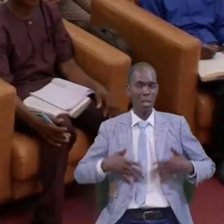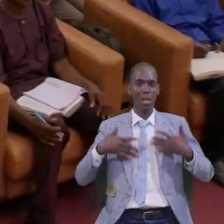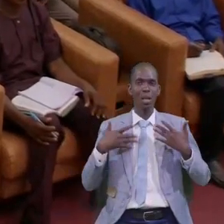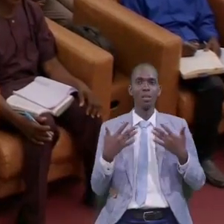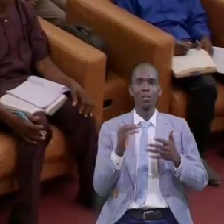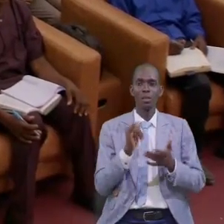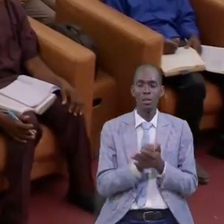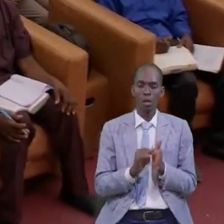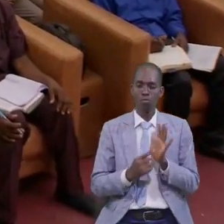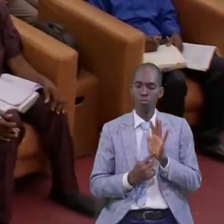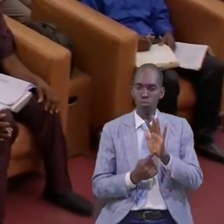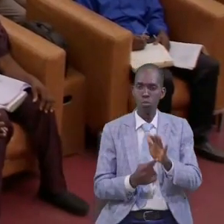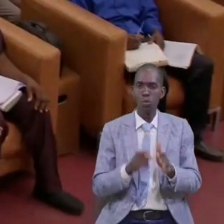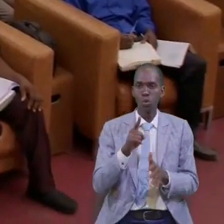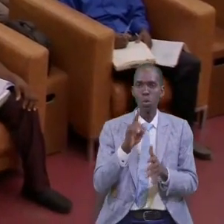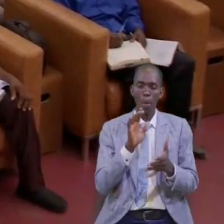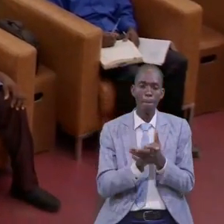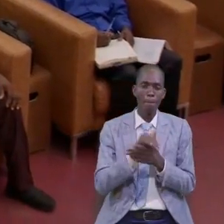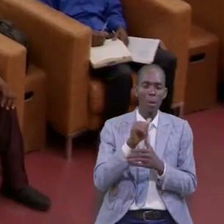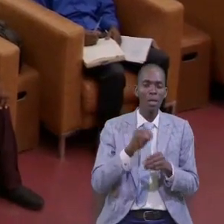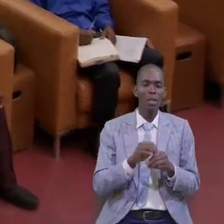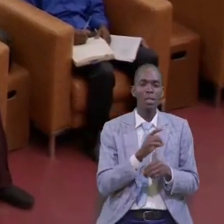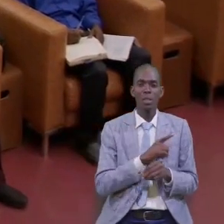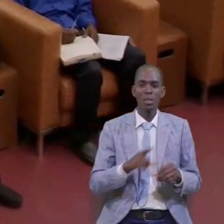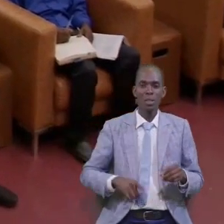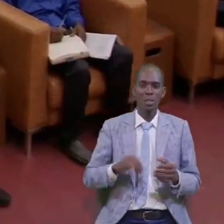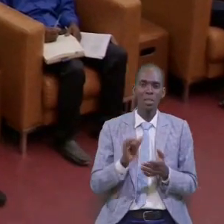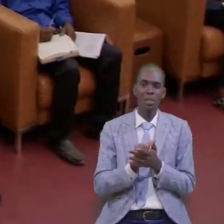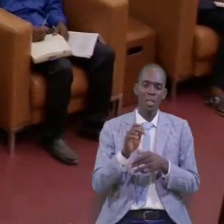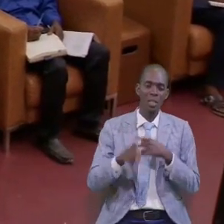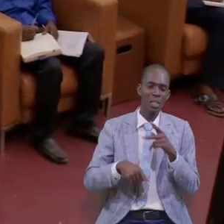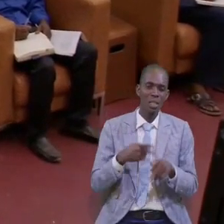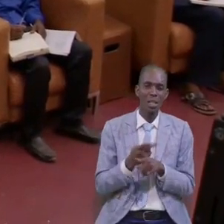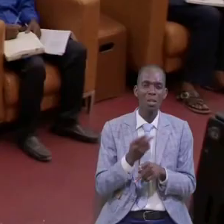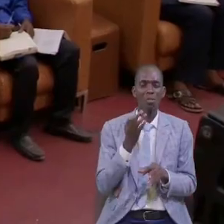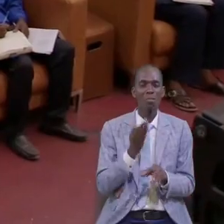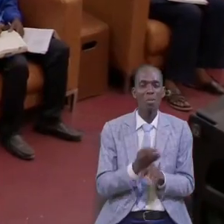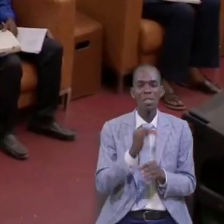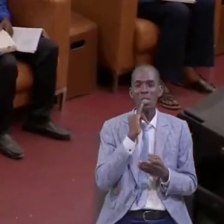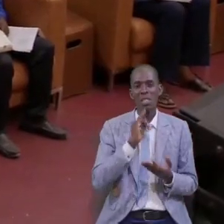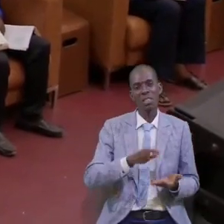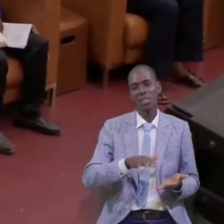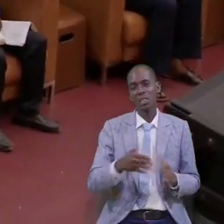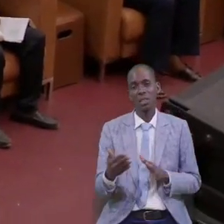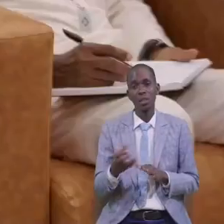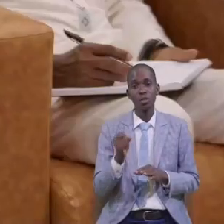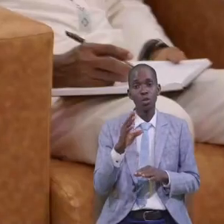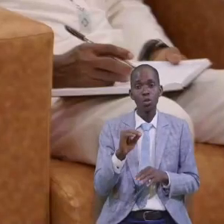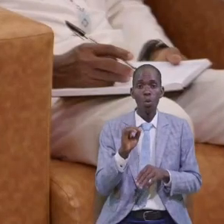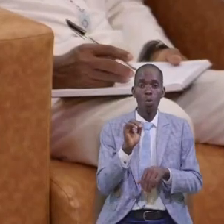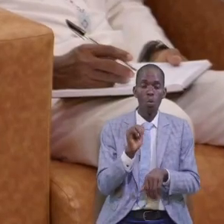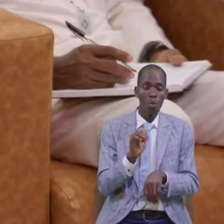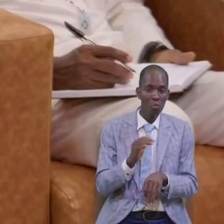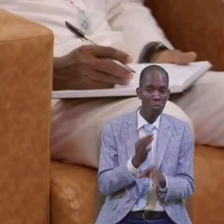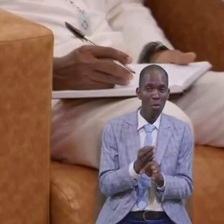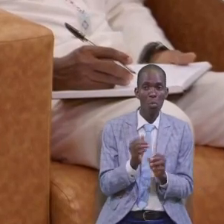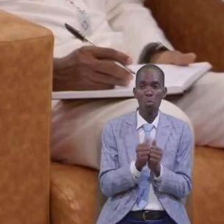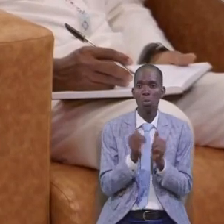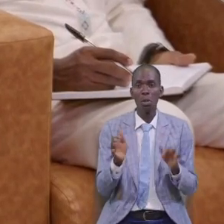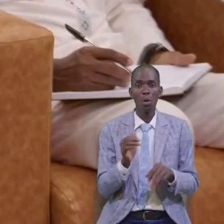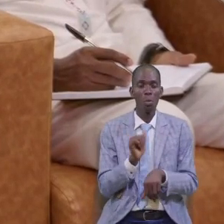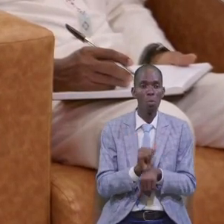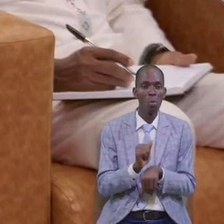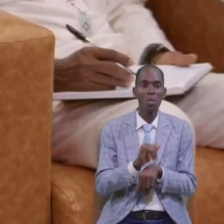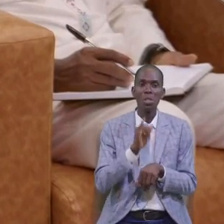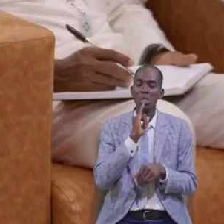that shows you believe in the Lord, that kind of faith is it. So faith without works is dead also.